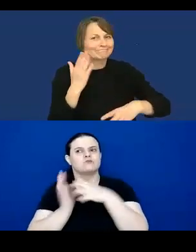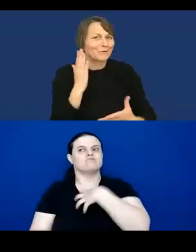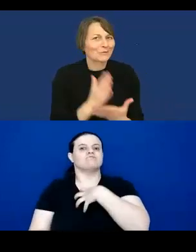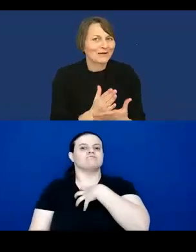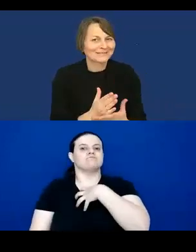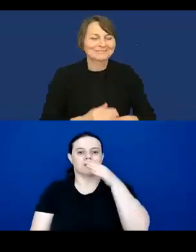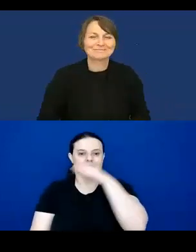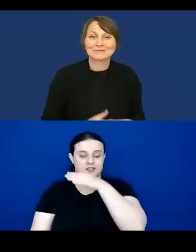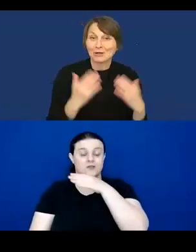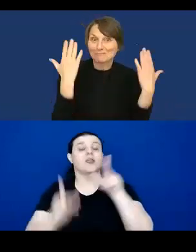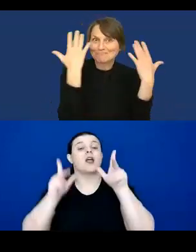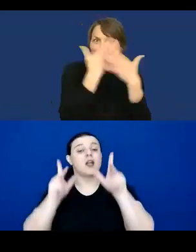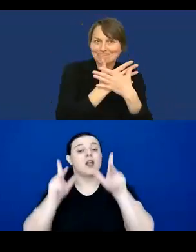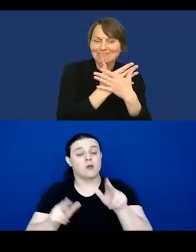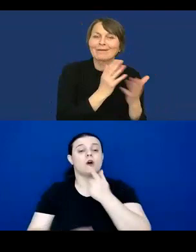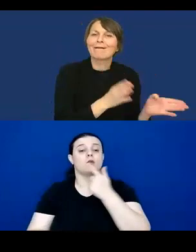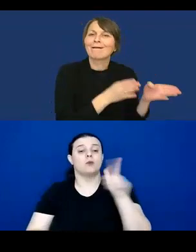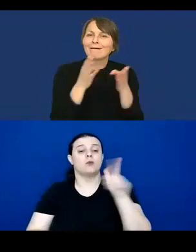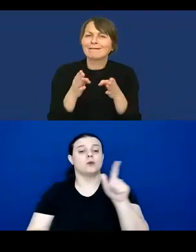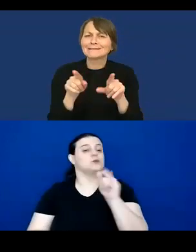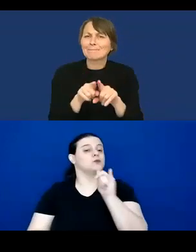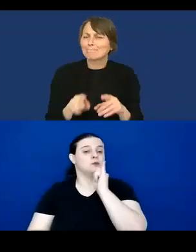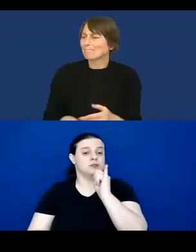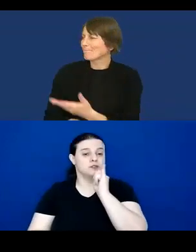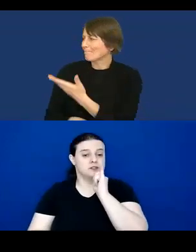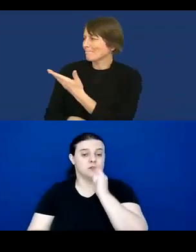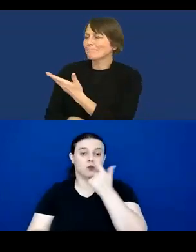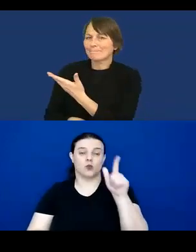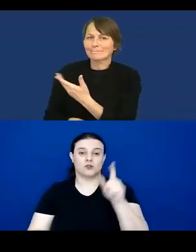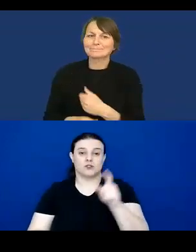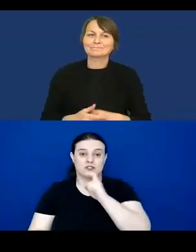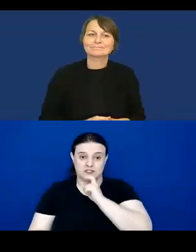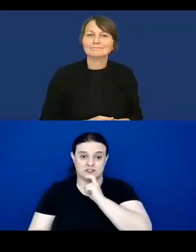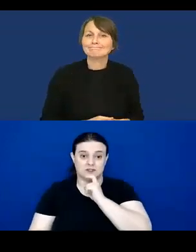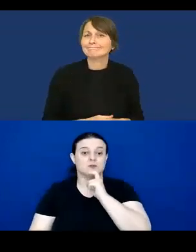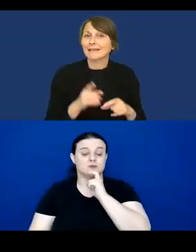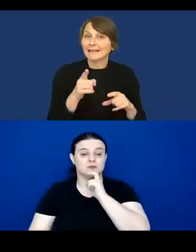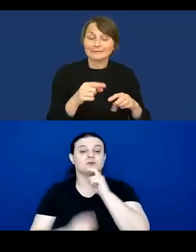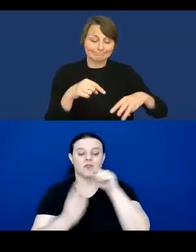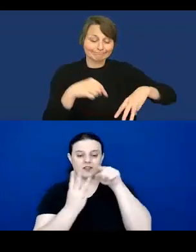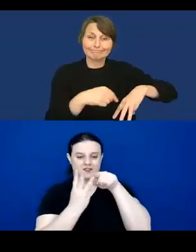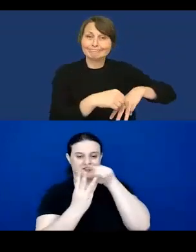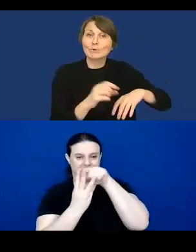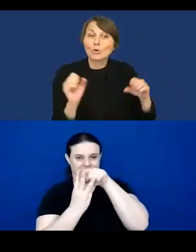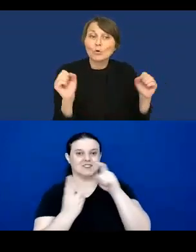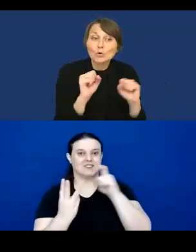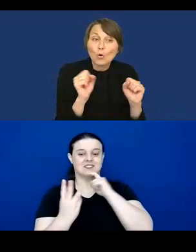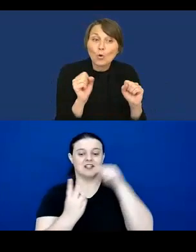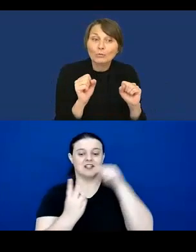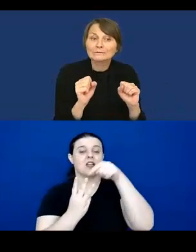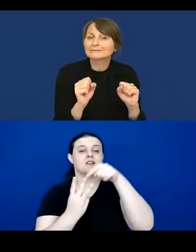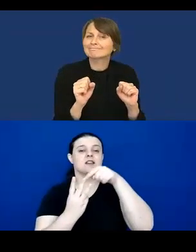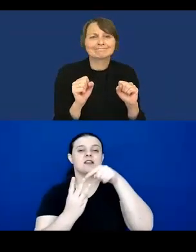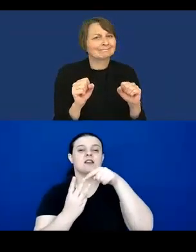Something similar is if you have 2 cold stimuli and a neutral one and you place your fingers on it,